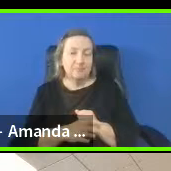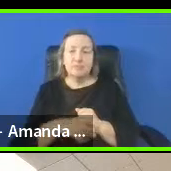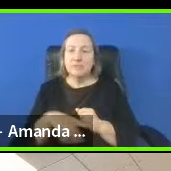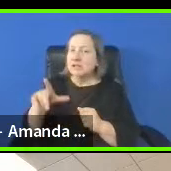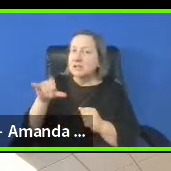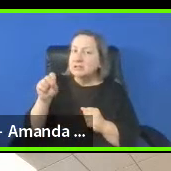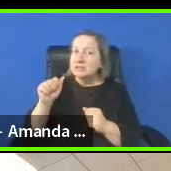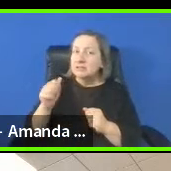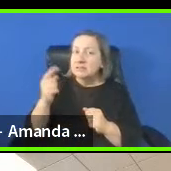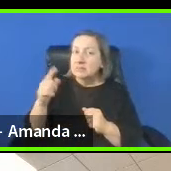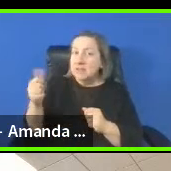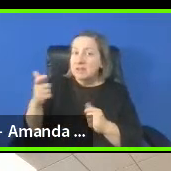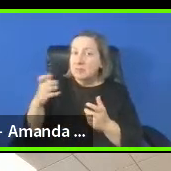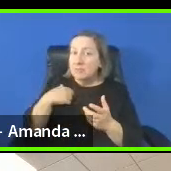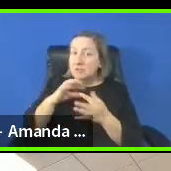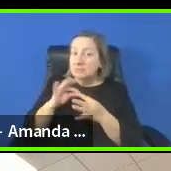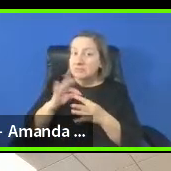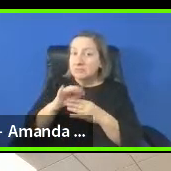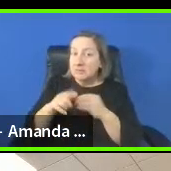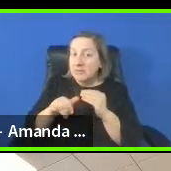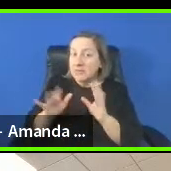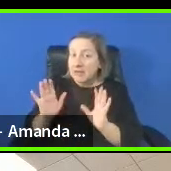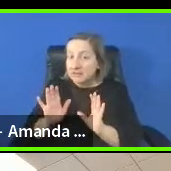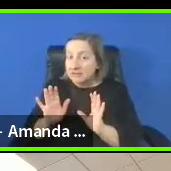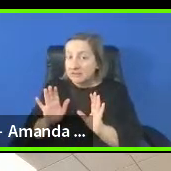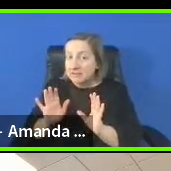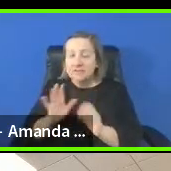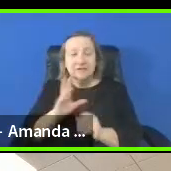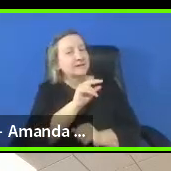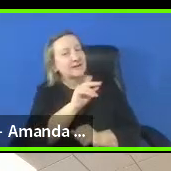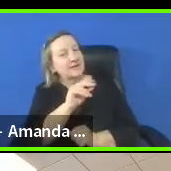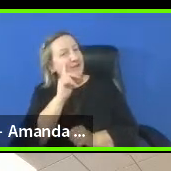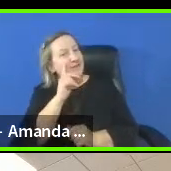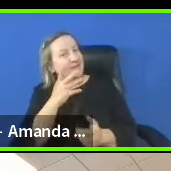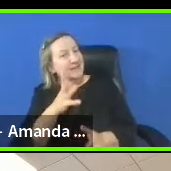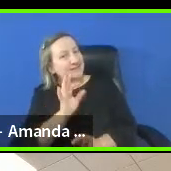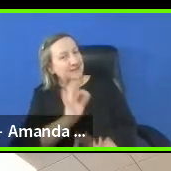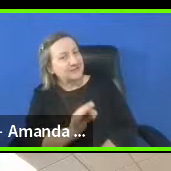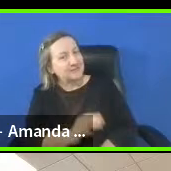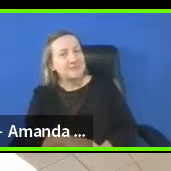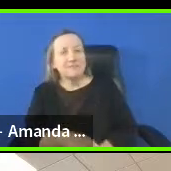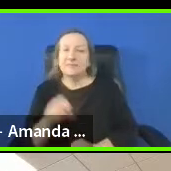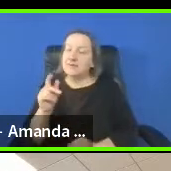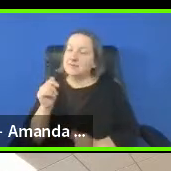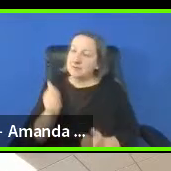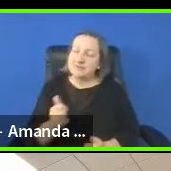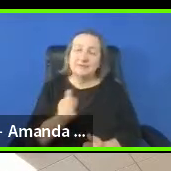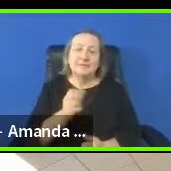anything else you wanted me to cover on that? Nope, I think that's it. All Big right. day.